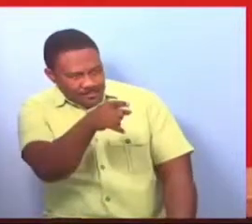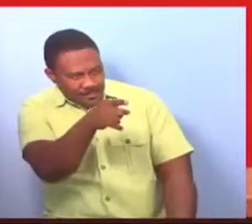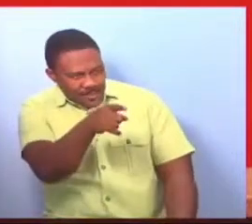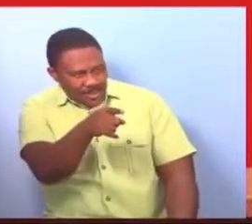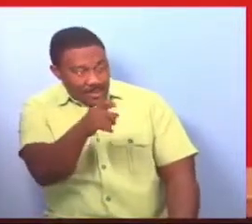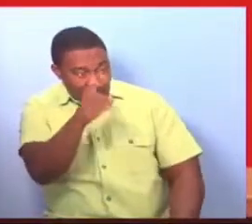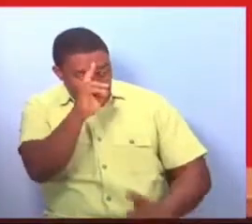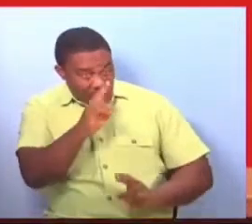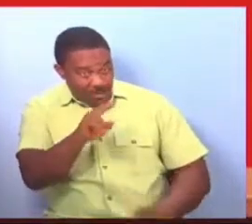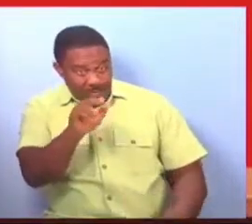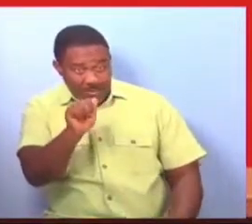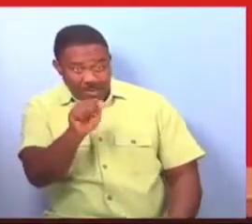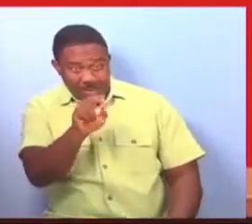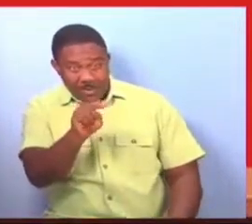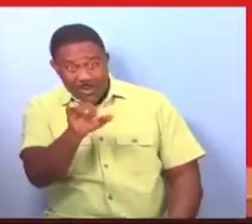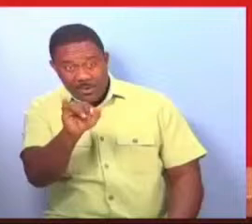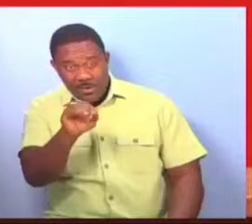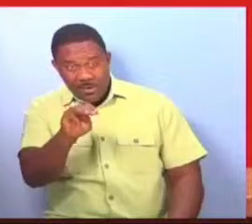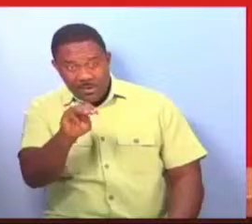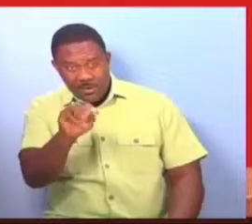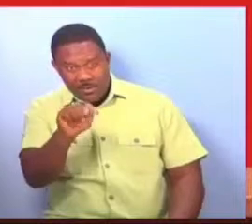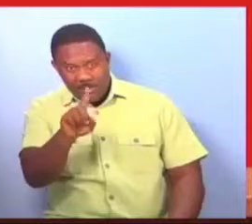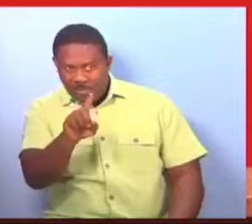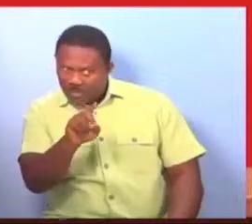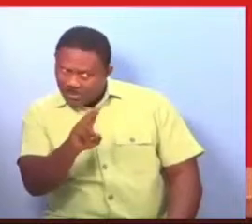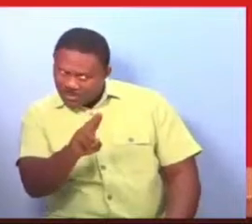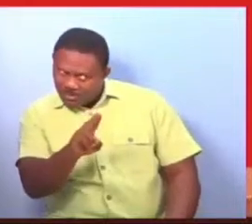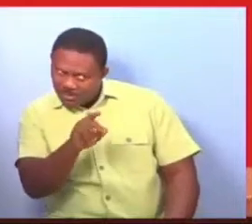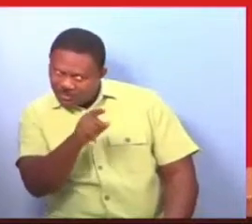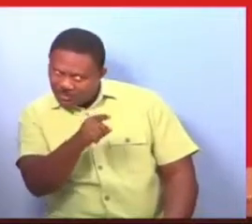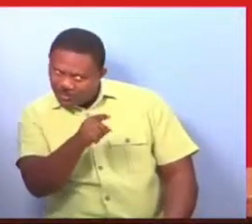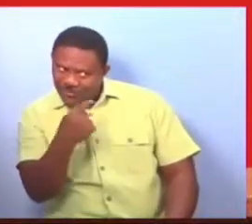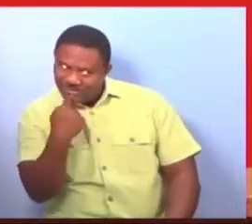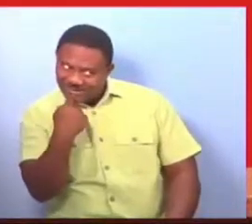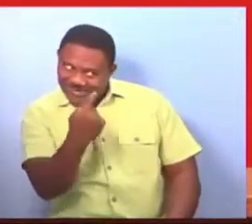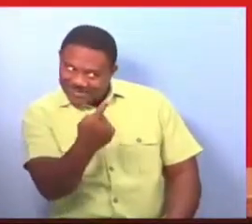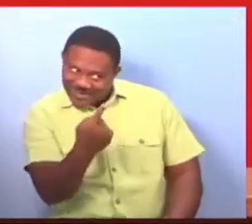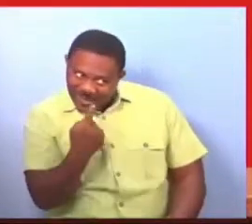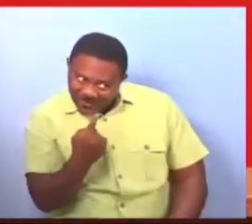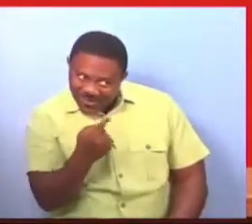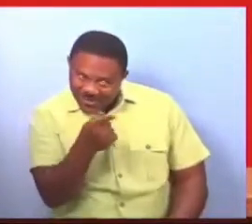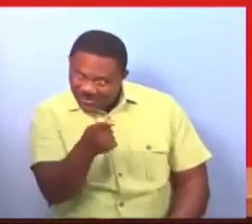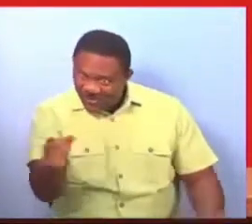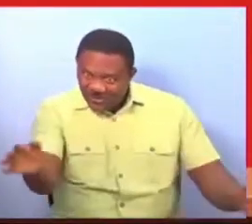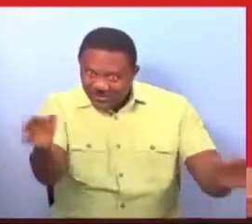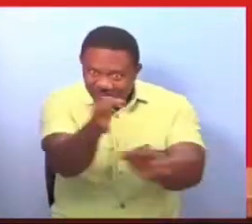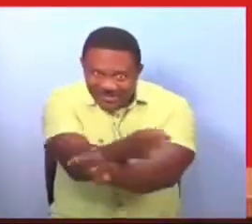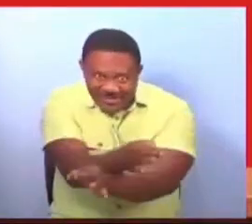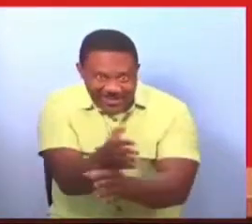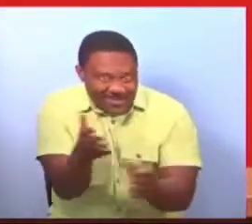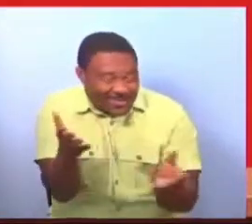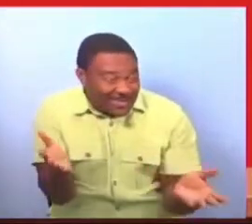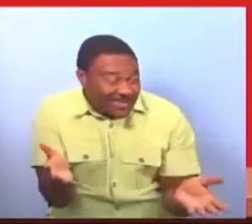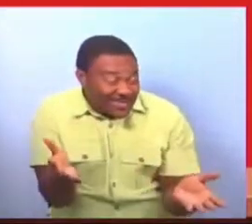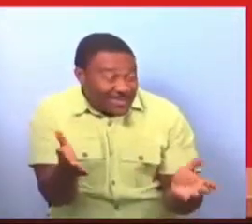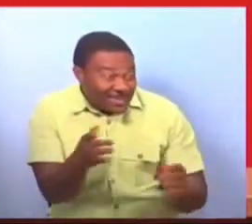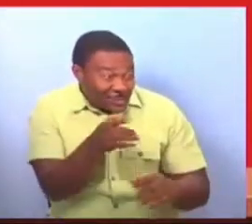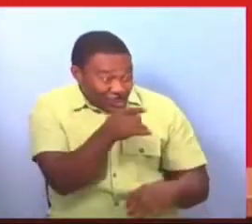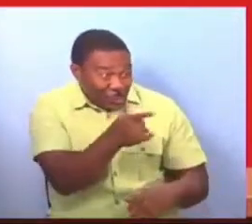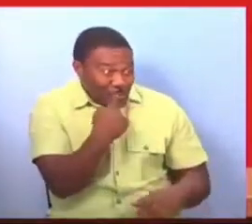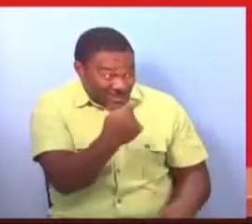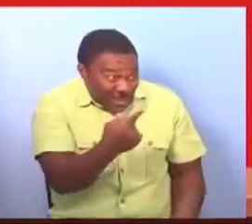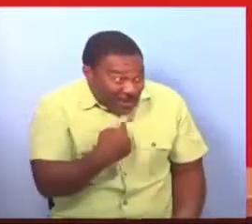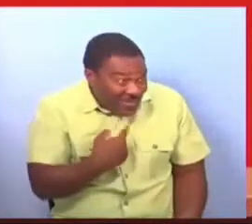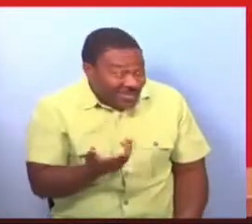Anyimelu. I indicated whether you are giving him your slot or you just want no, Mr. Speaker,